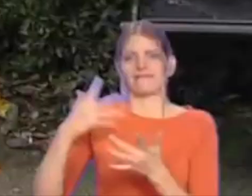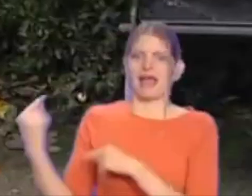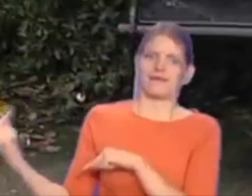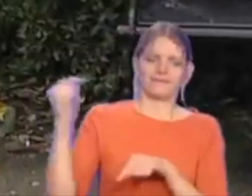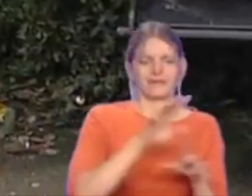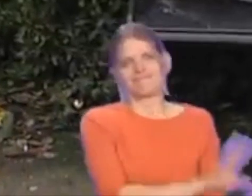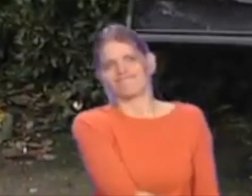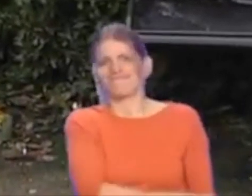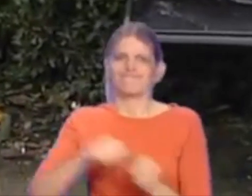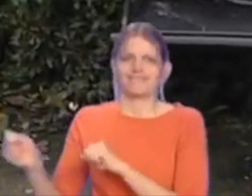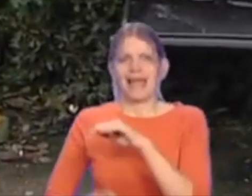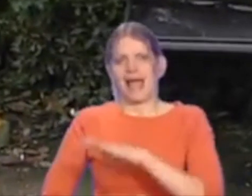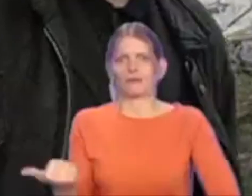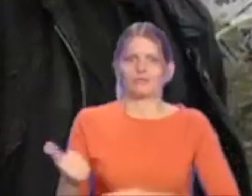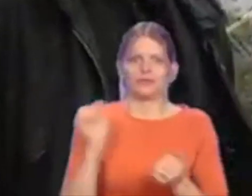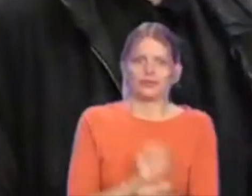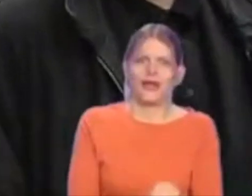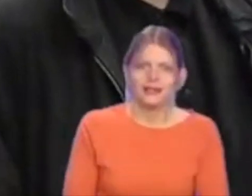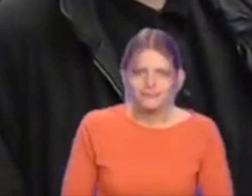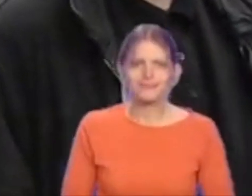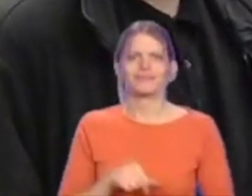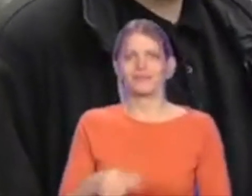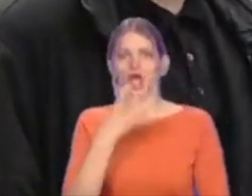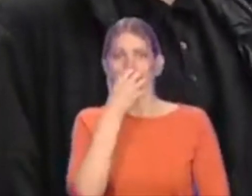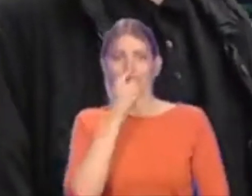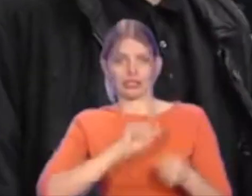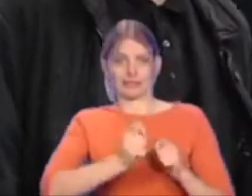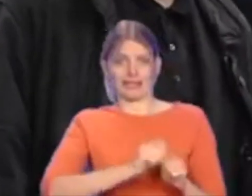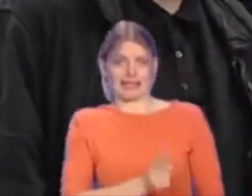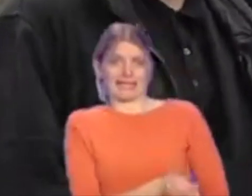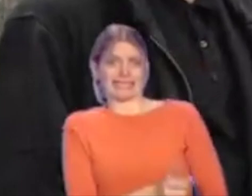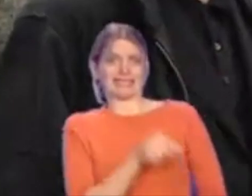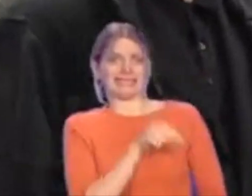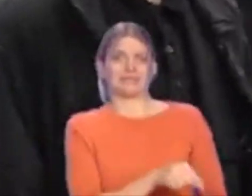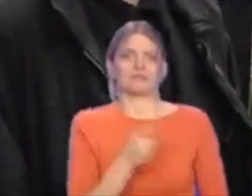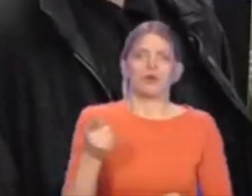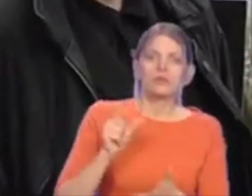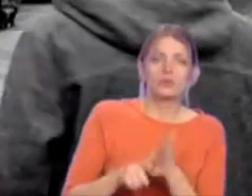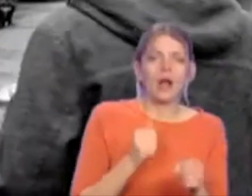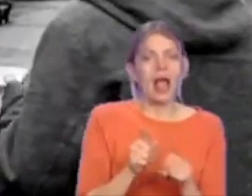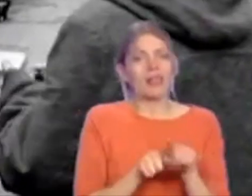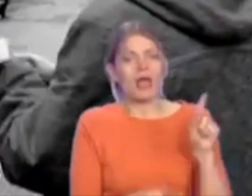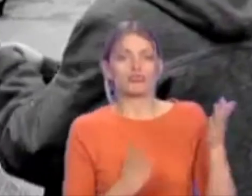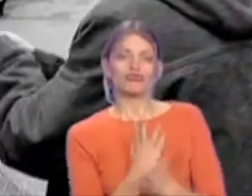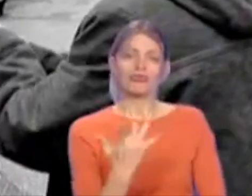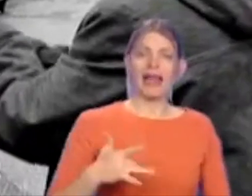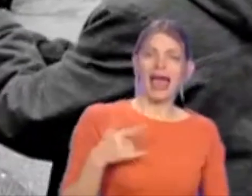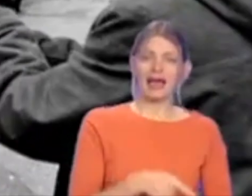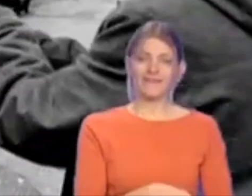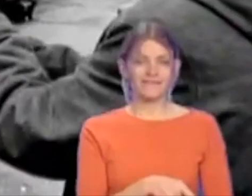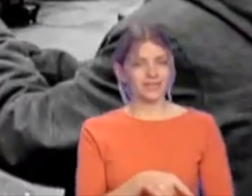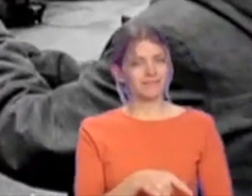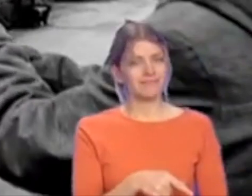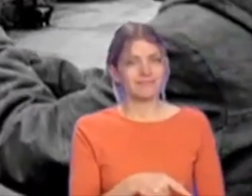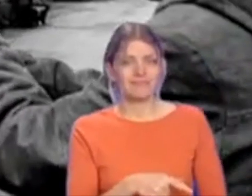Finally. Right. Finally. Okay. Finally. Some orange peel. So if you're doing this in real life, the last thing you want to do is try to point to it. What you're doing in real life, you